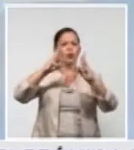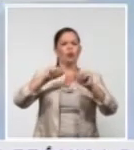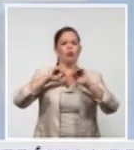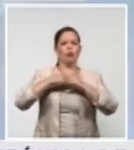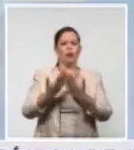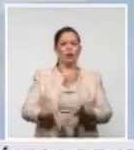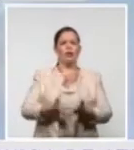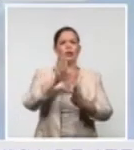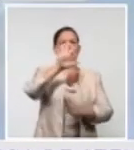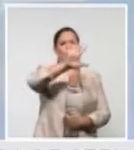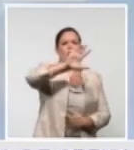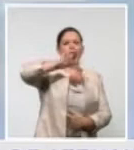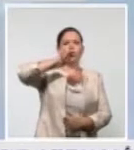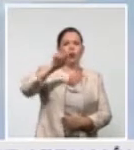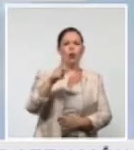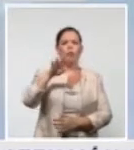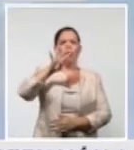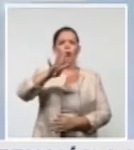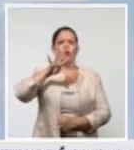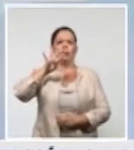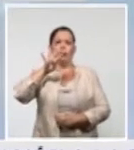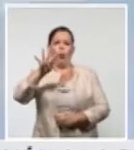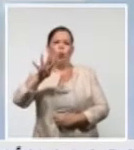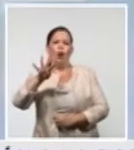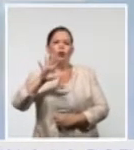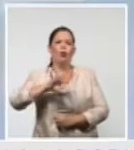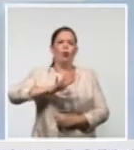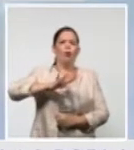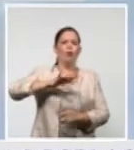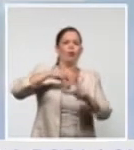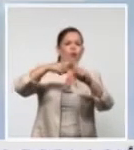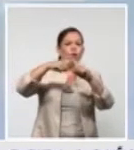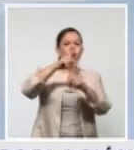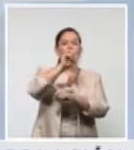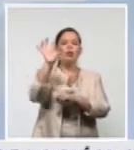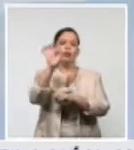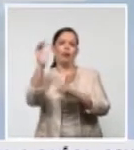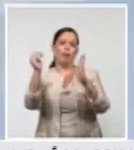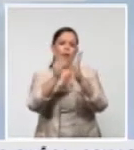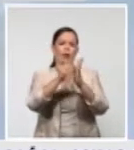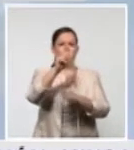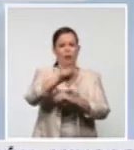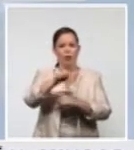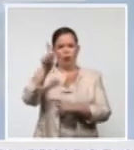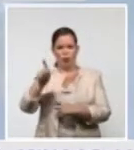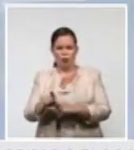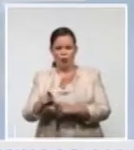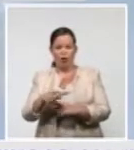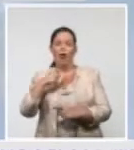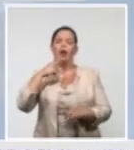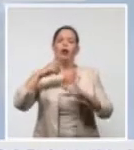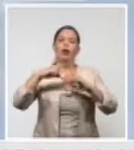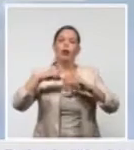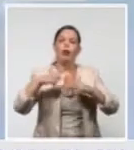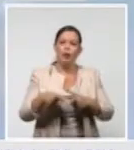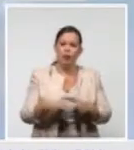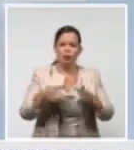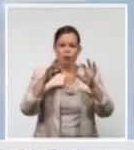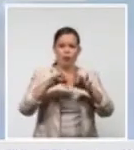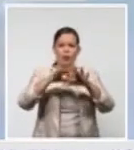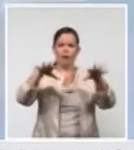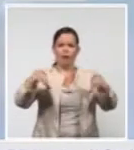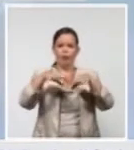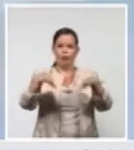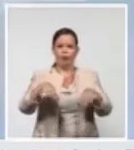and Mayabeque with a rate of 0.26, are all similar to yesterday's figures. This